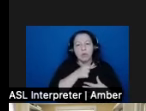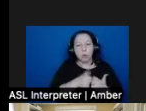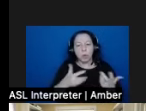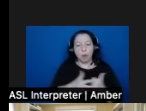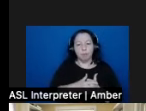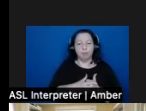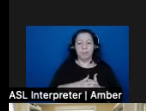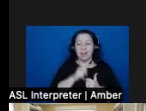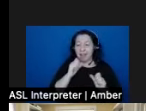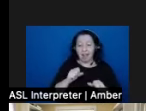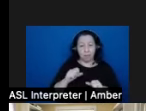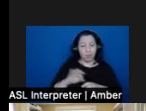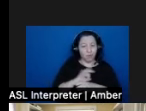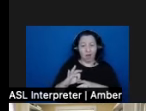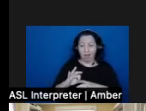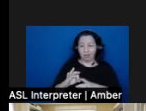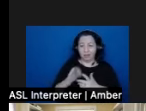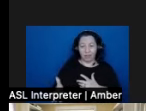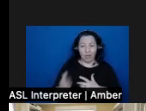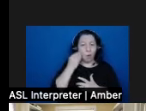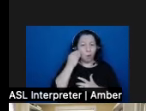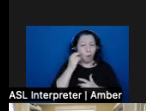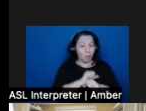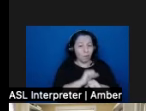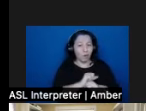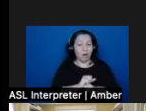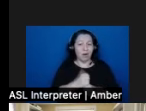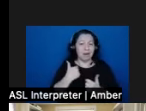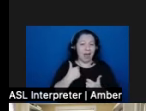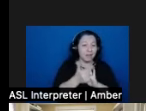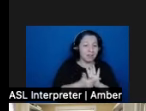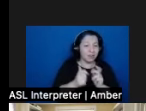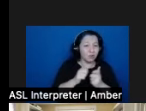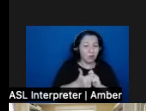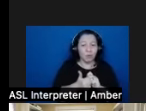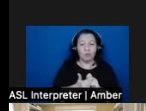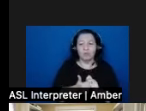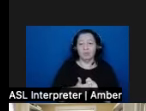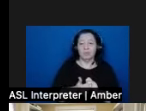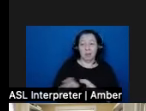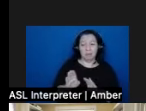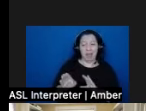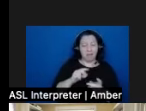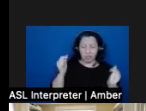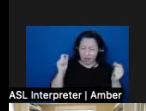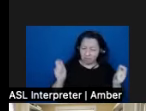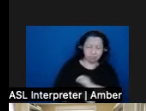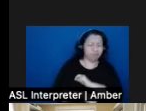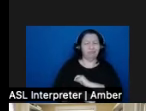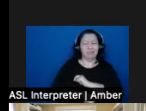and experiencing issues with the law, sudden change in behavior and mood swings,